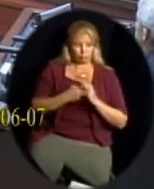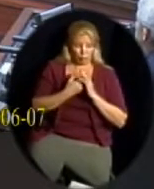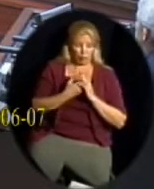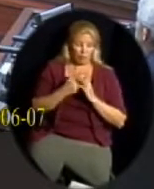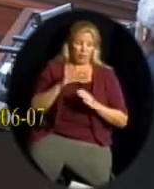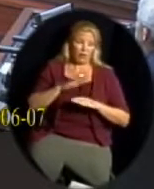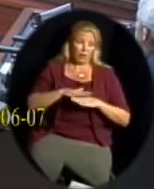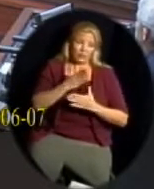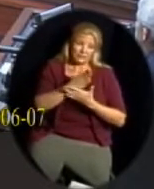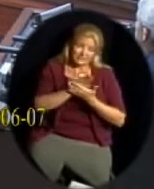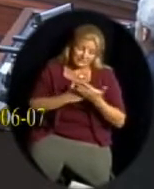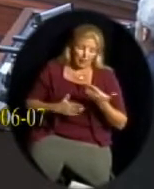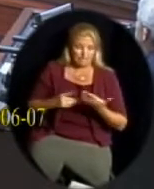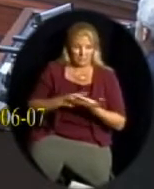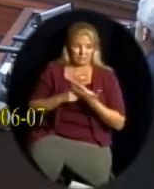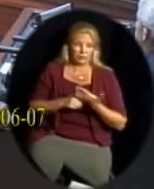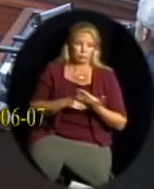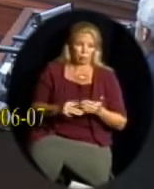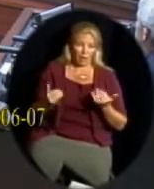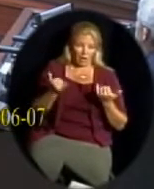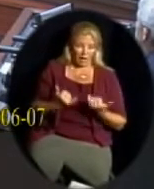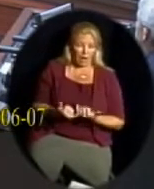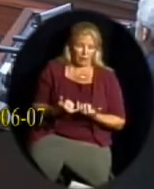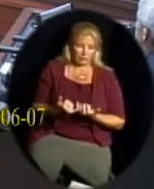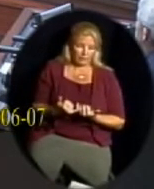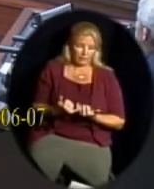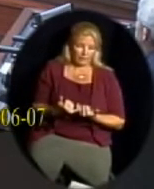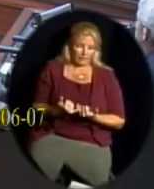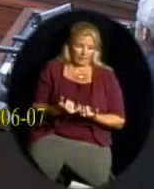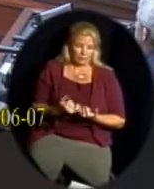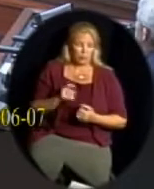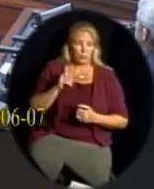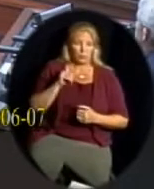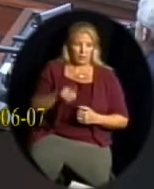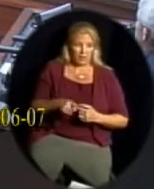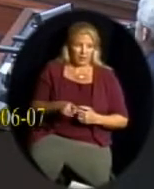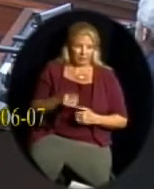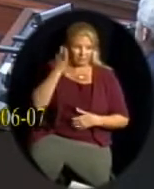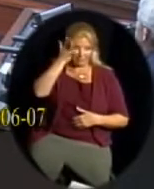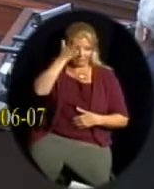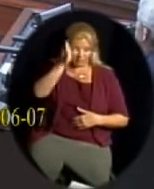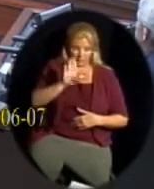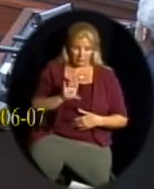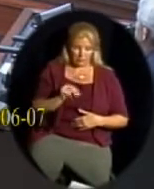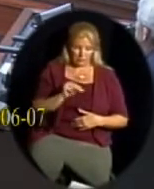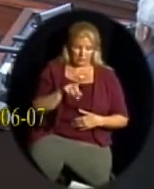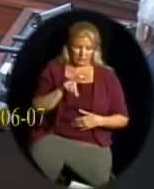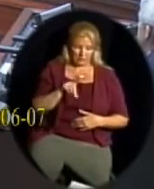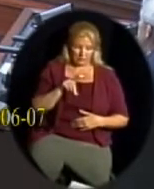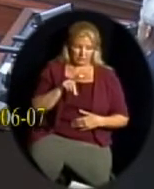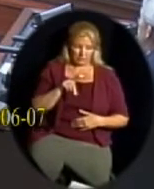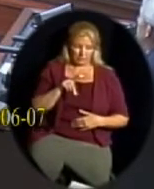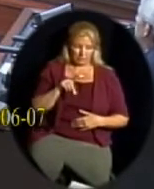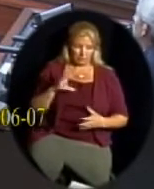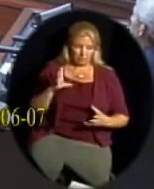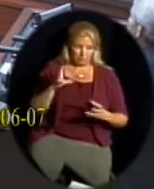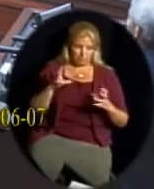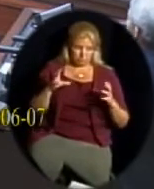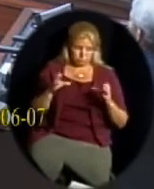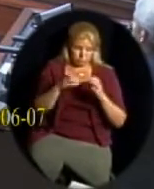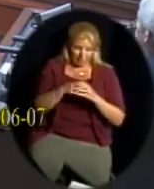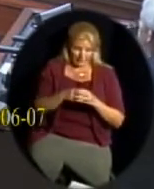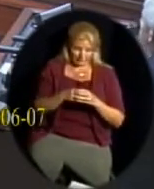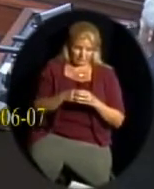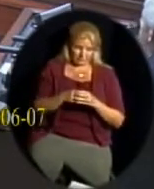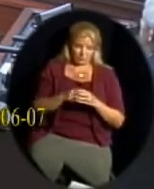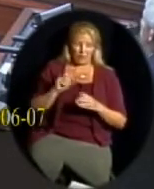earlier discussion tonight on we have to come up with a bond package, and go through that discussion. We have to set an